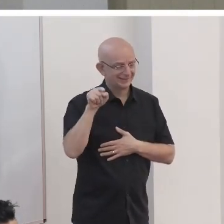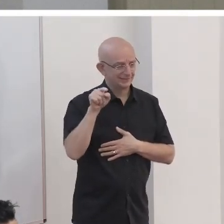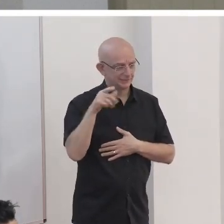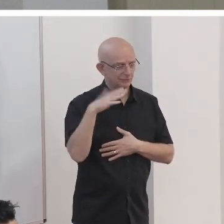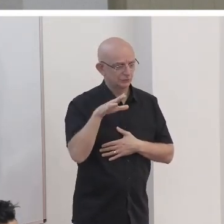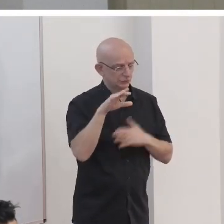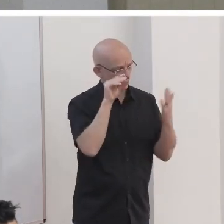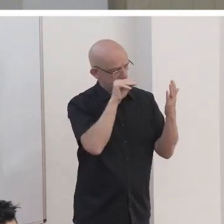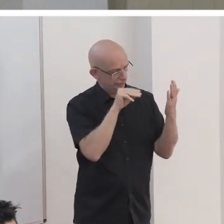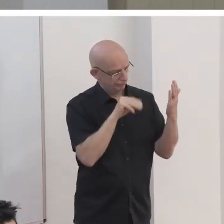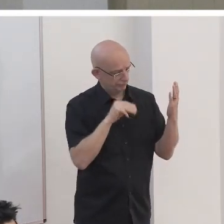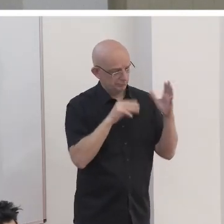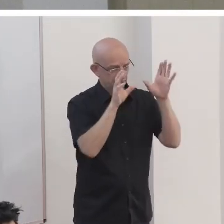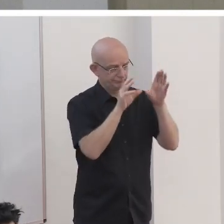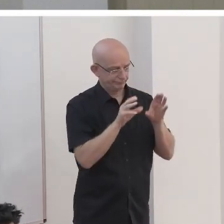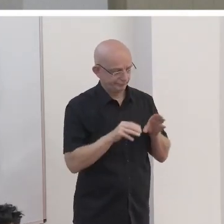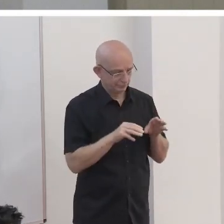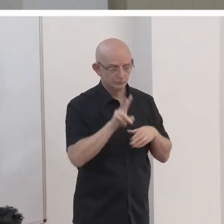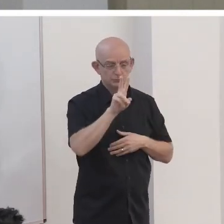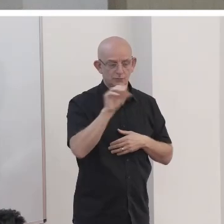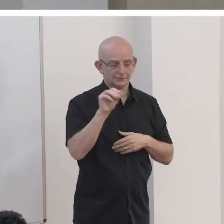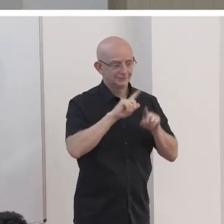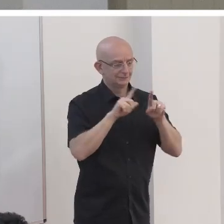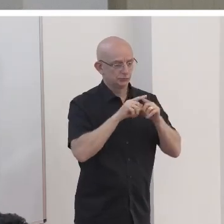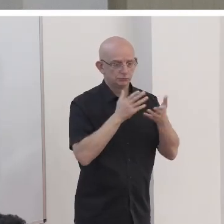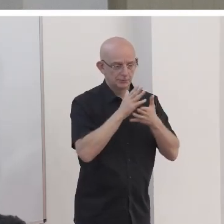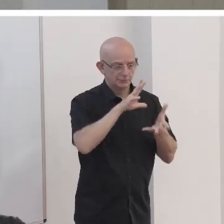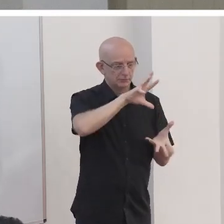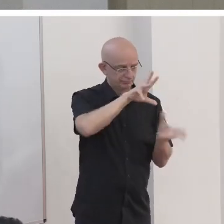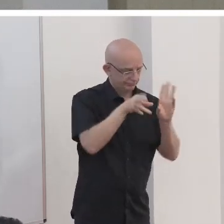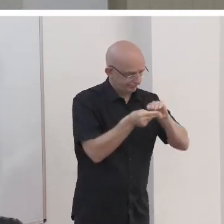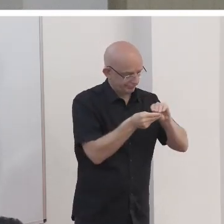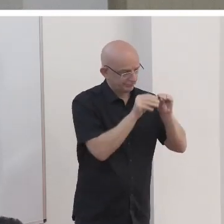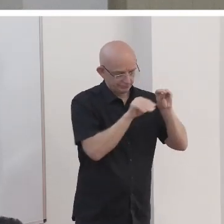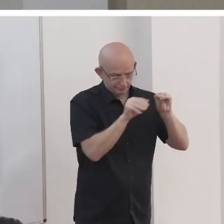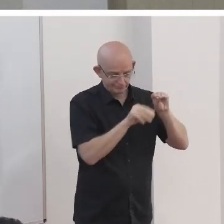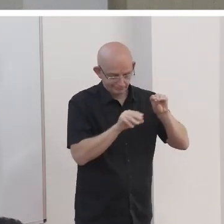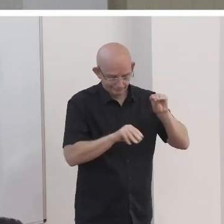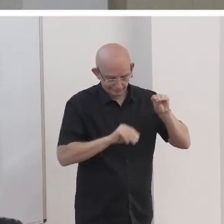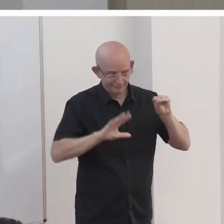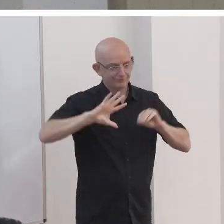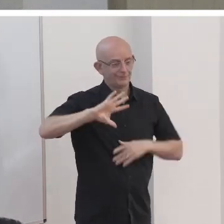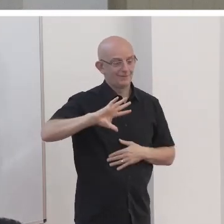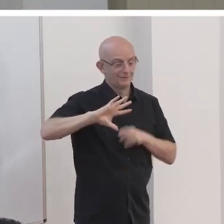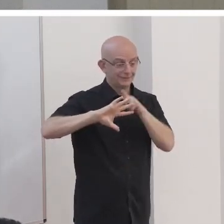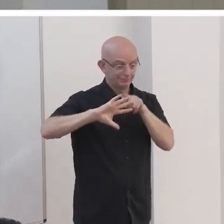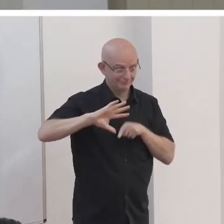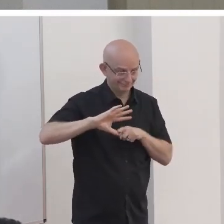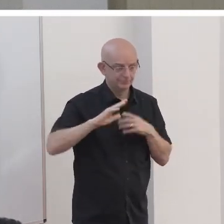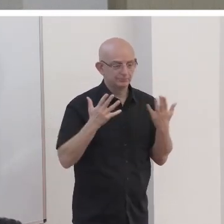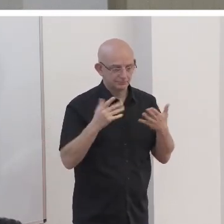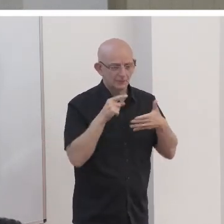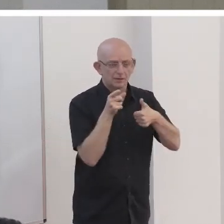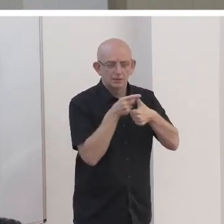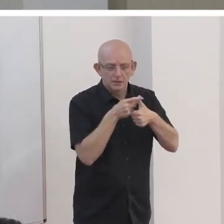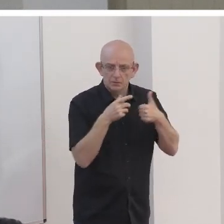independence. The third group, rights of access and participation. The fourth category, liberty rights. And the last category, economic, social